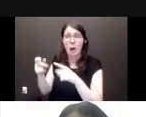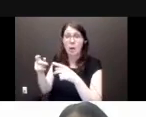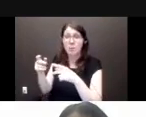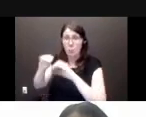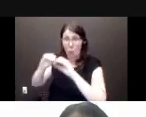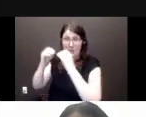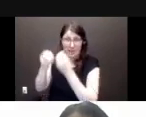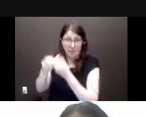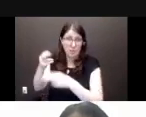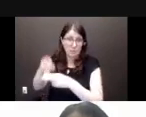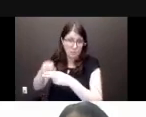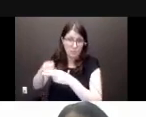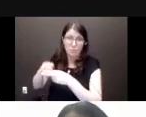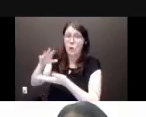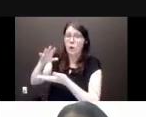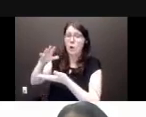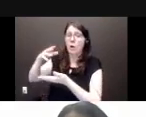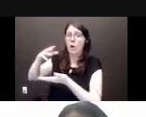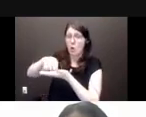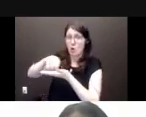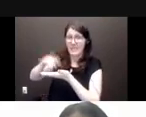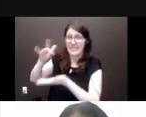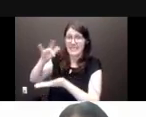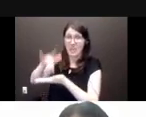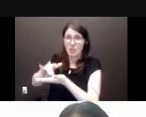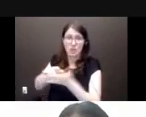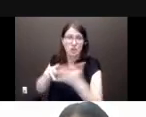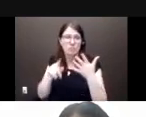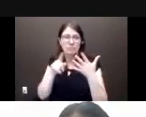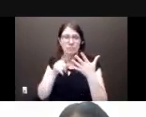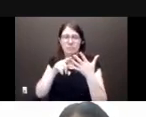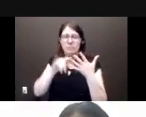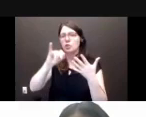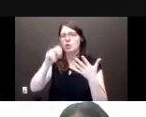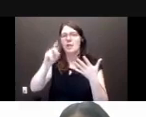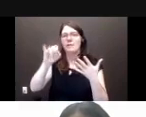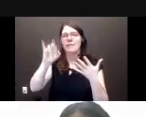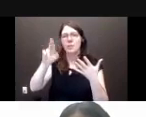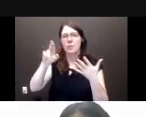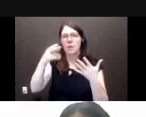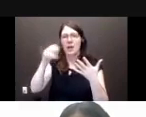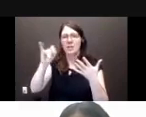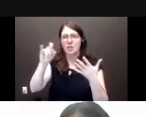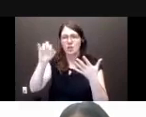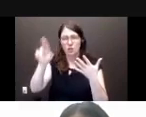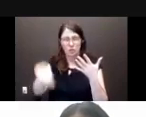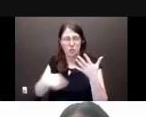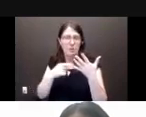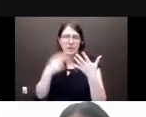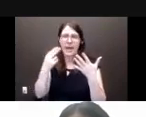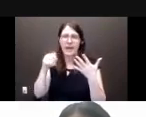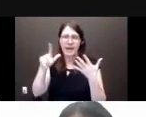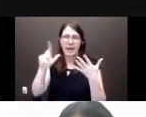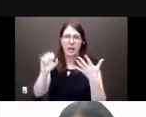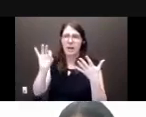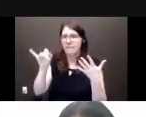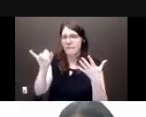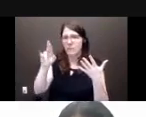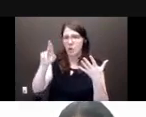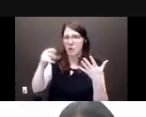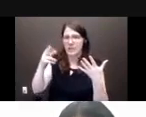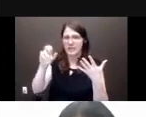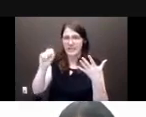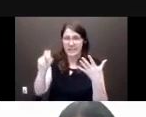talk about TikTok, how they're using TikTok in their program. Okay. So I just did a little map so that even